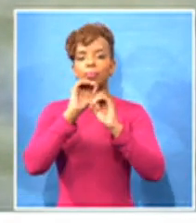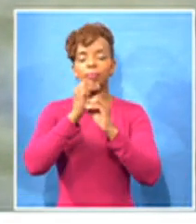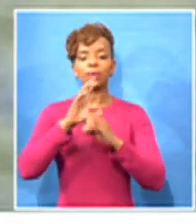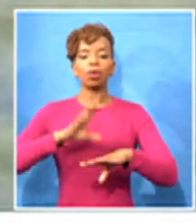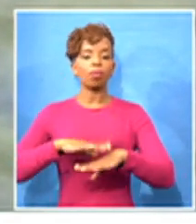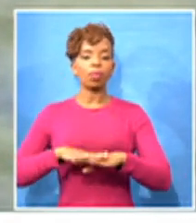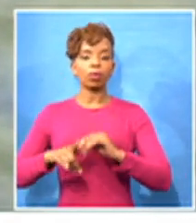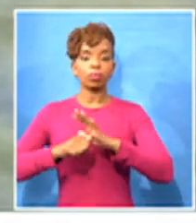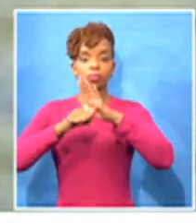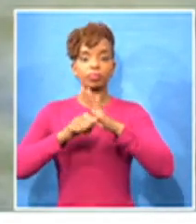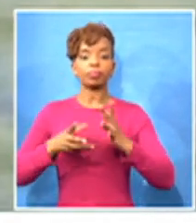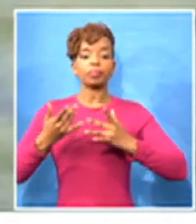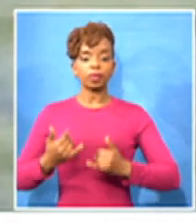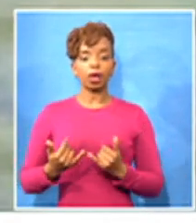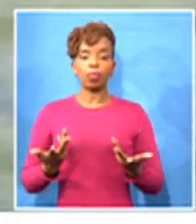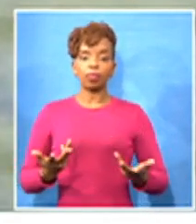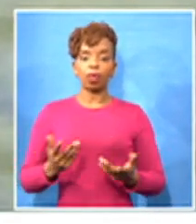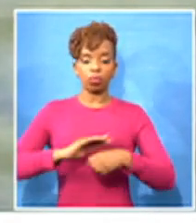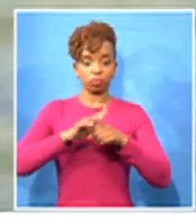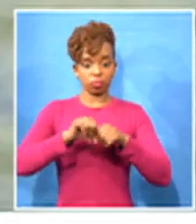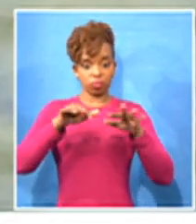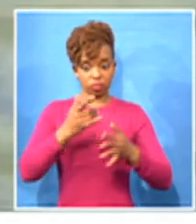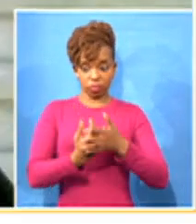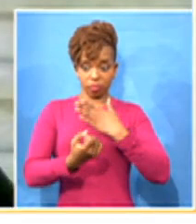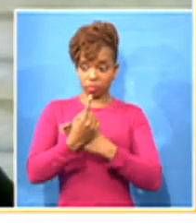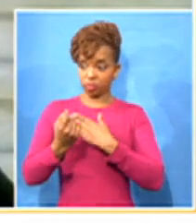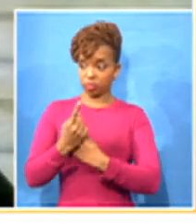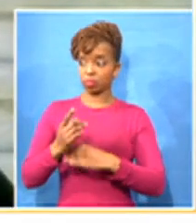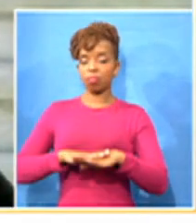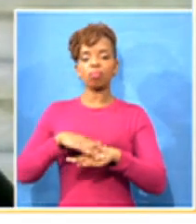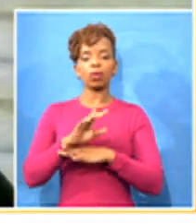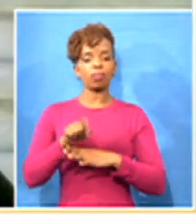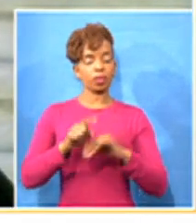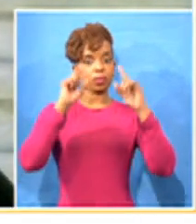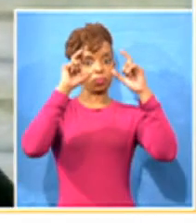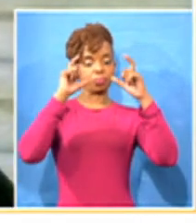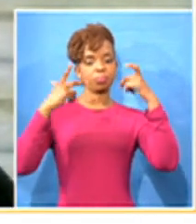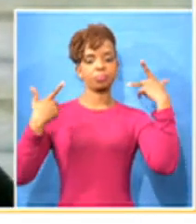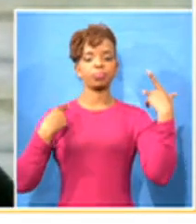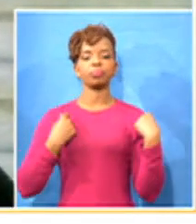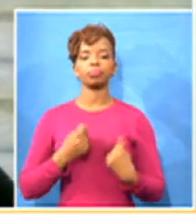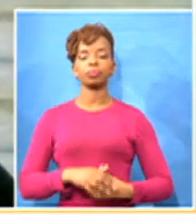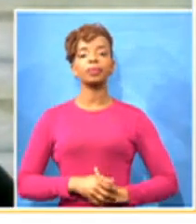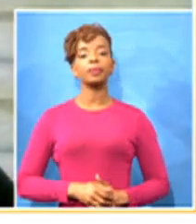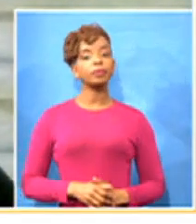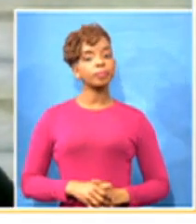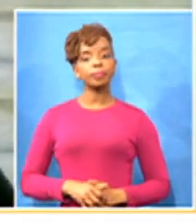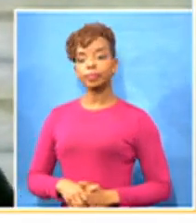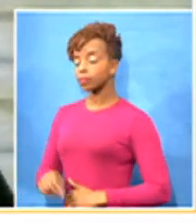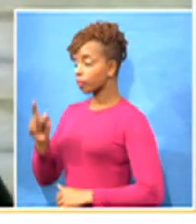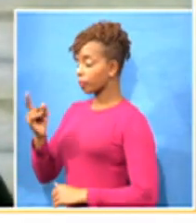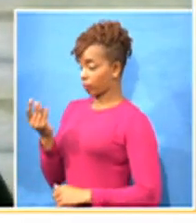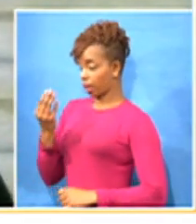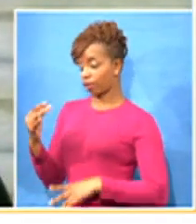than during the current context of the COVID-19 pandemic. Dr. Soofie, do you have any idea of